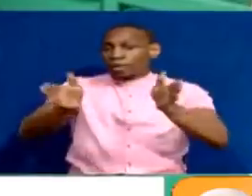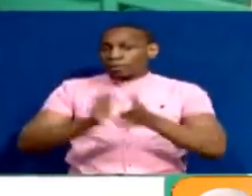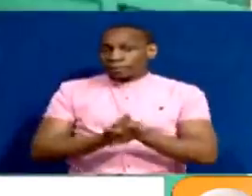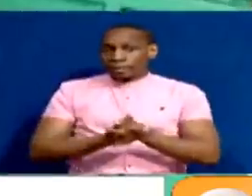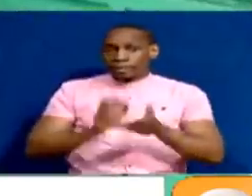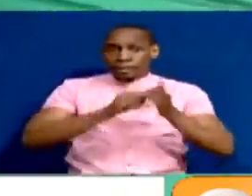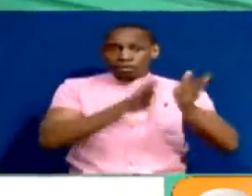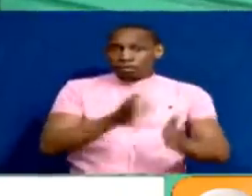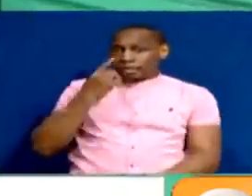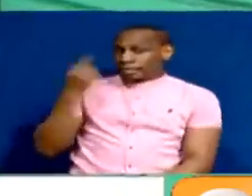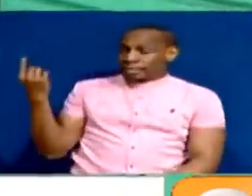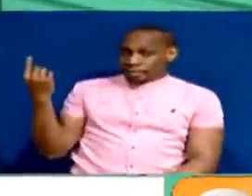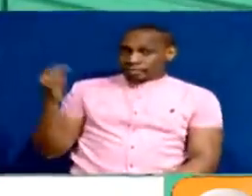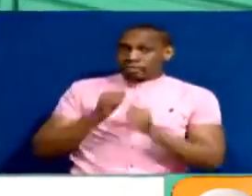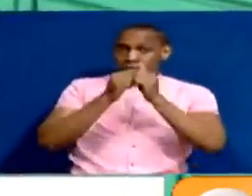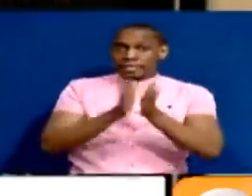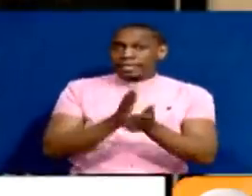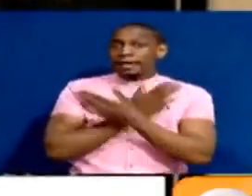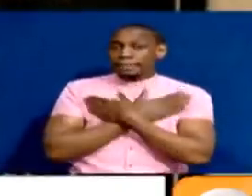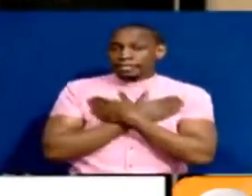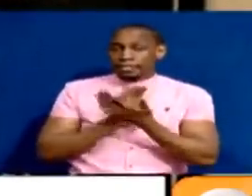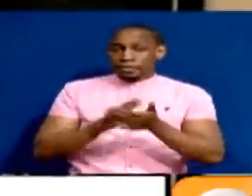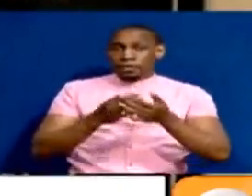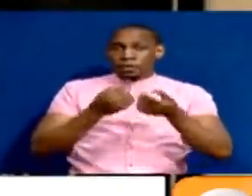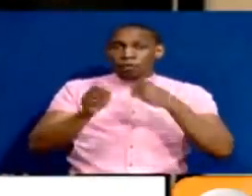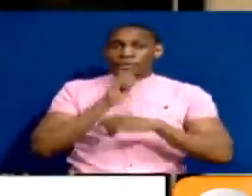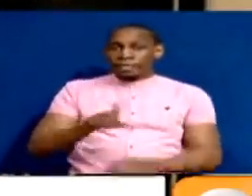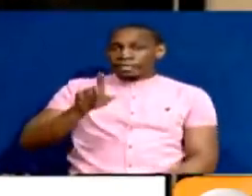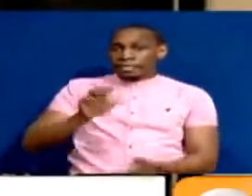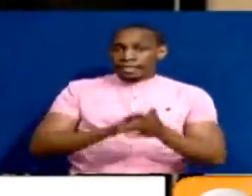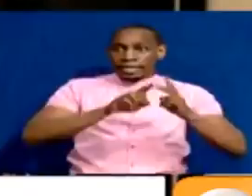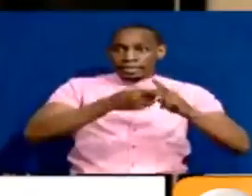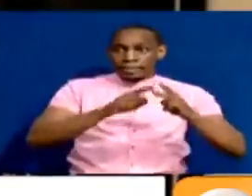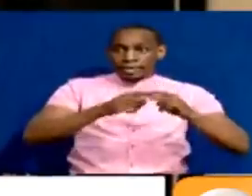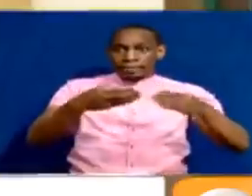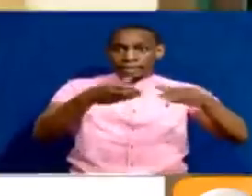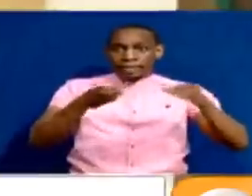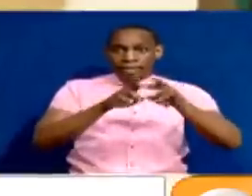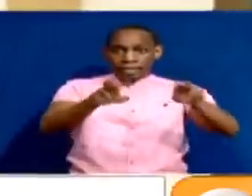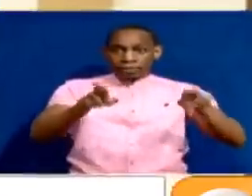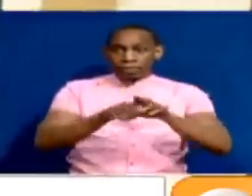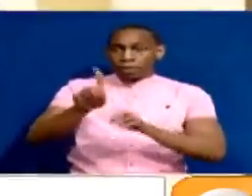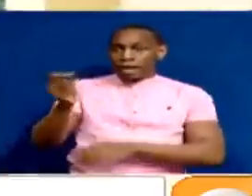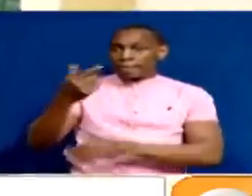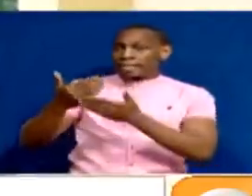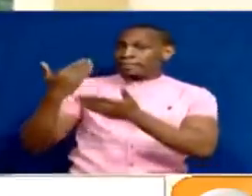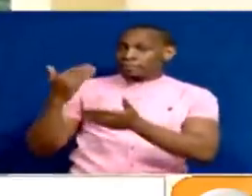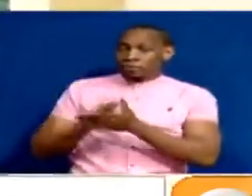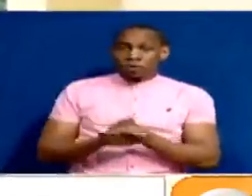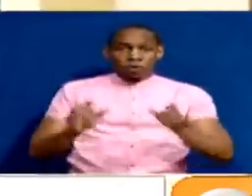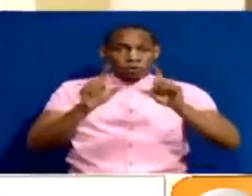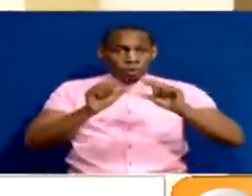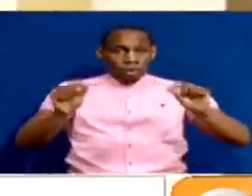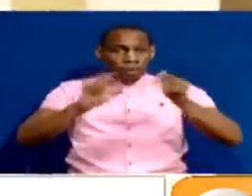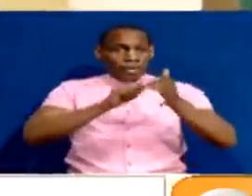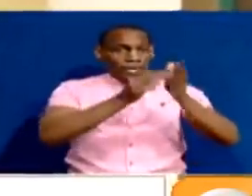is Stephen Masinde. He, together with his colleague, won the tender to renovate these five classrooms almost a month ago. According